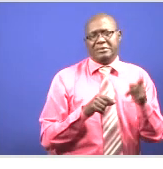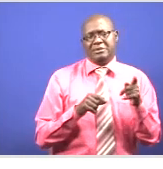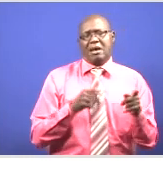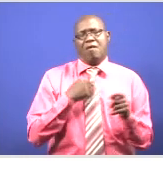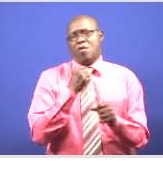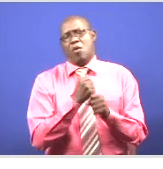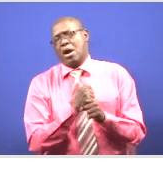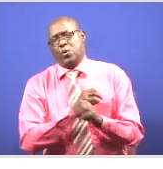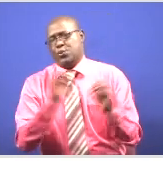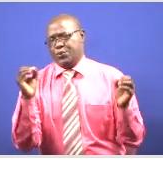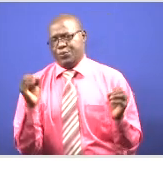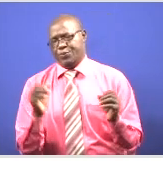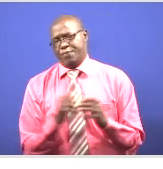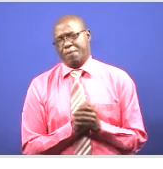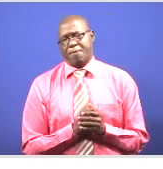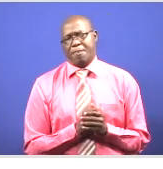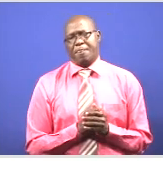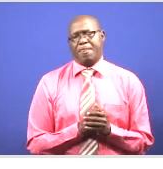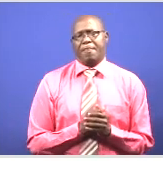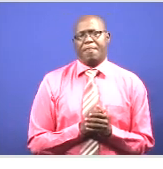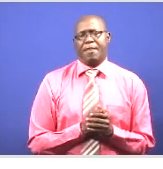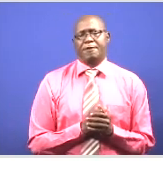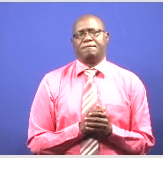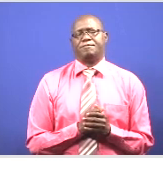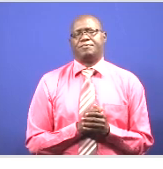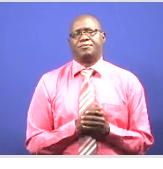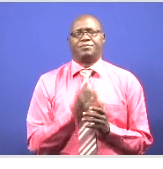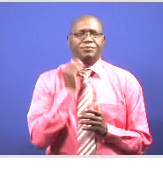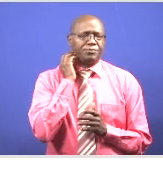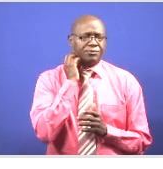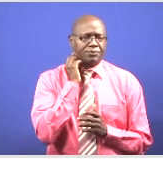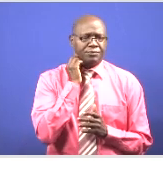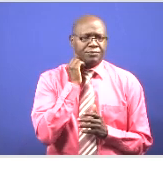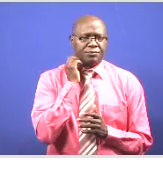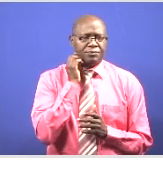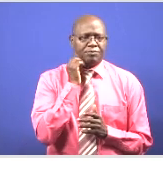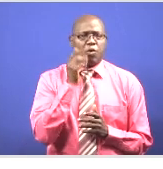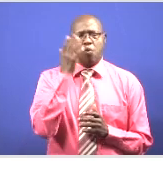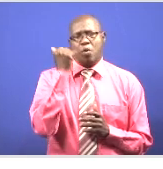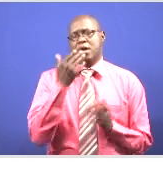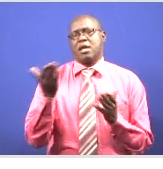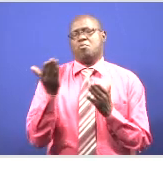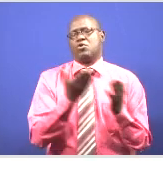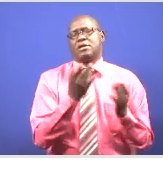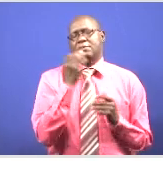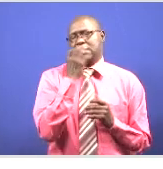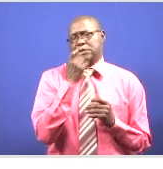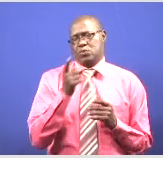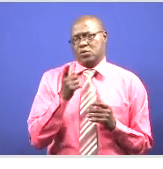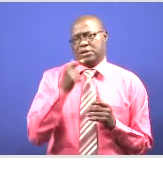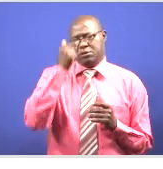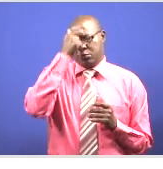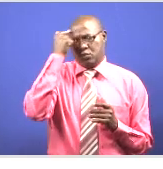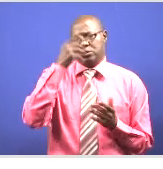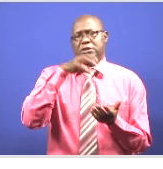which really didn't work. And just to your question, why I brought in Gachagua is because the